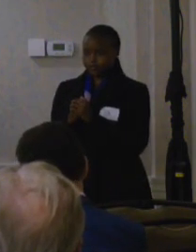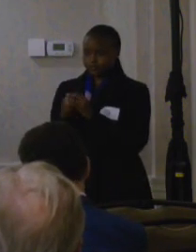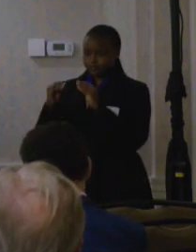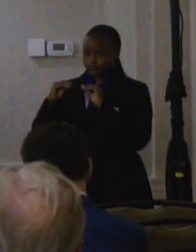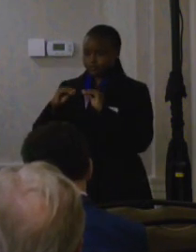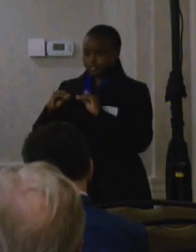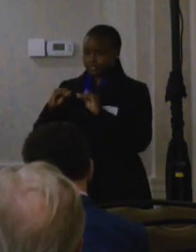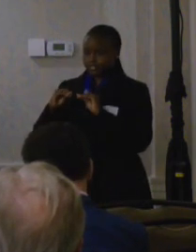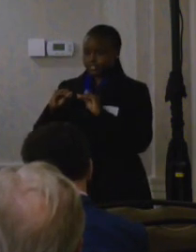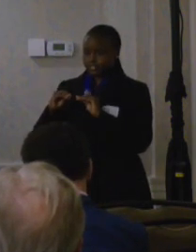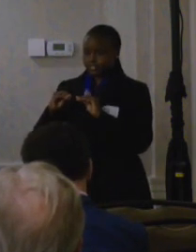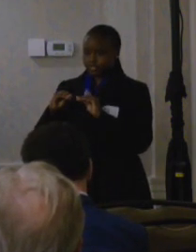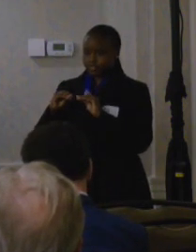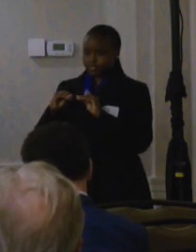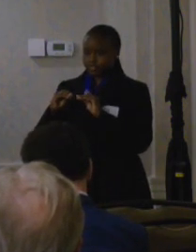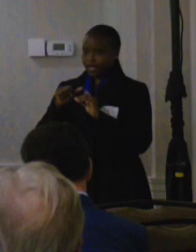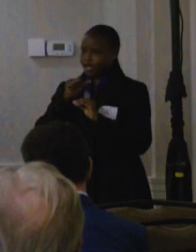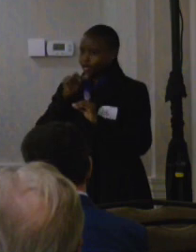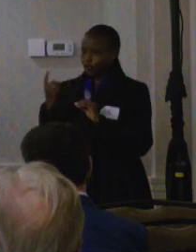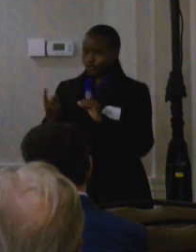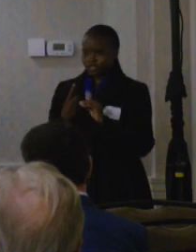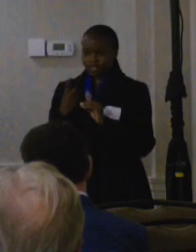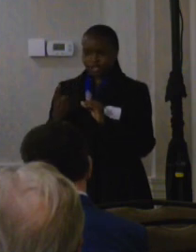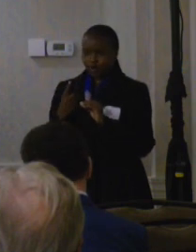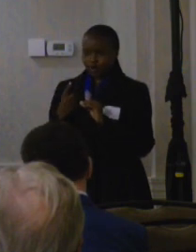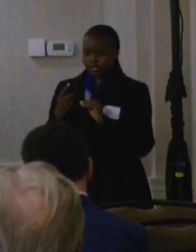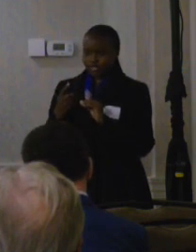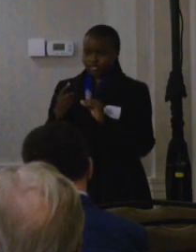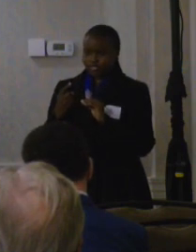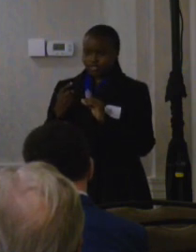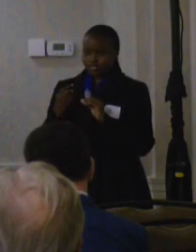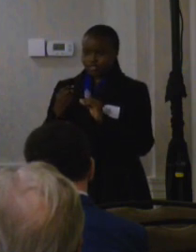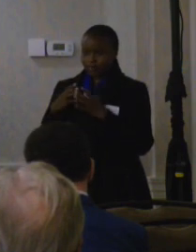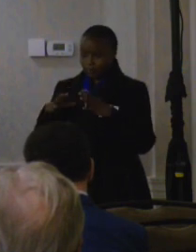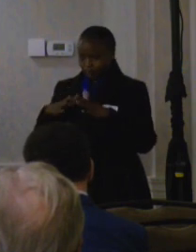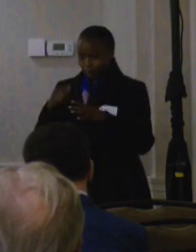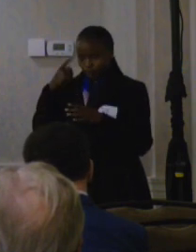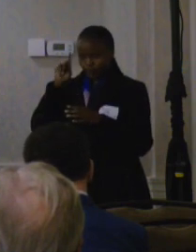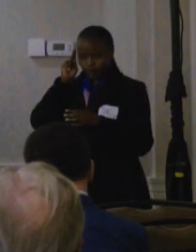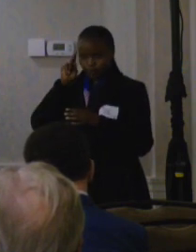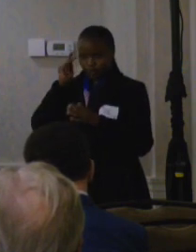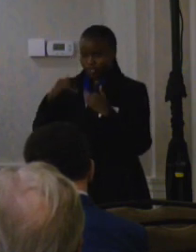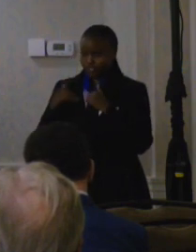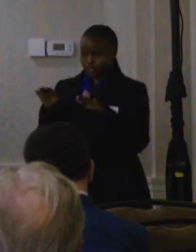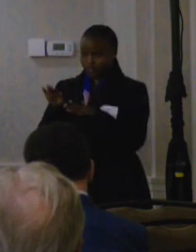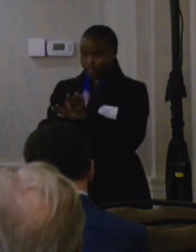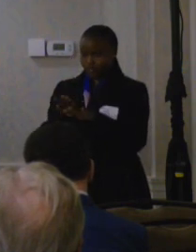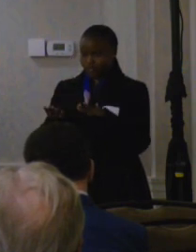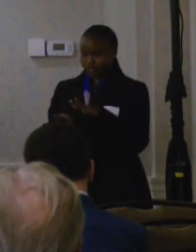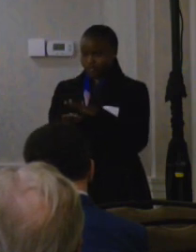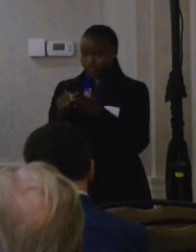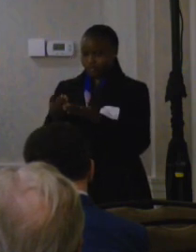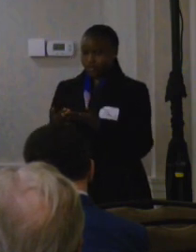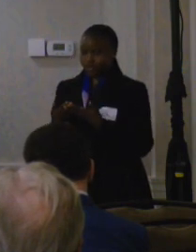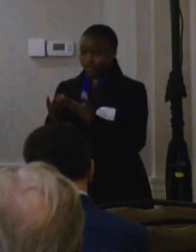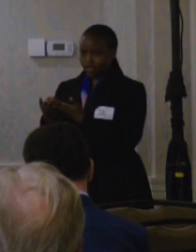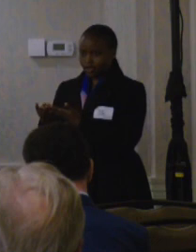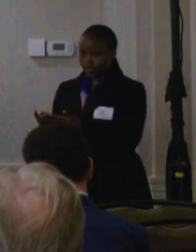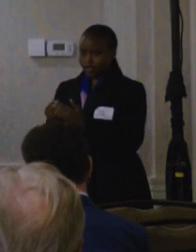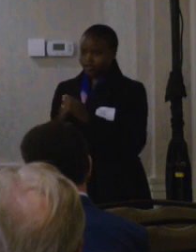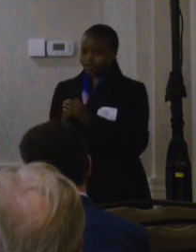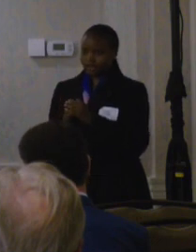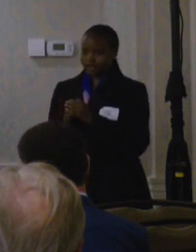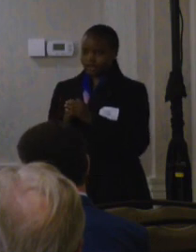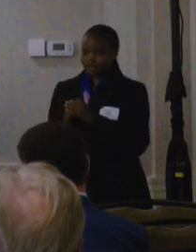Teachers are no longer the only source for knowledge, having everything delivered,